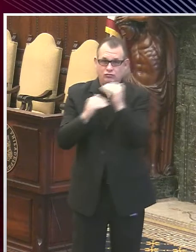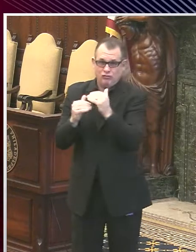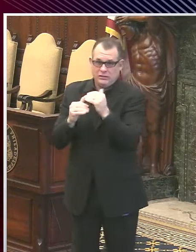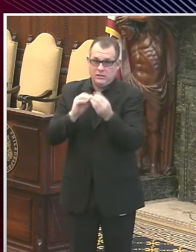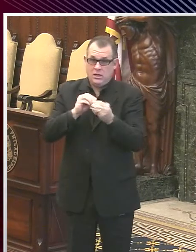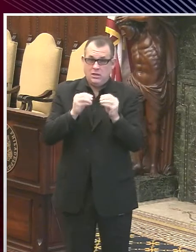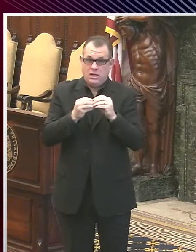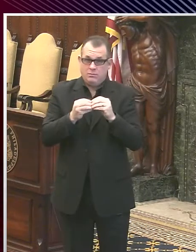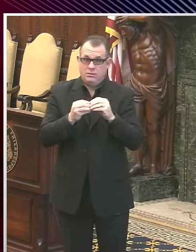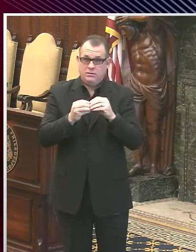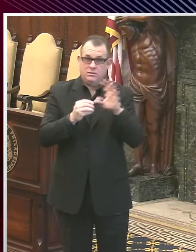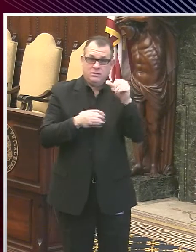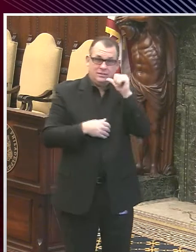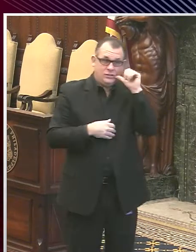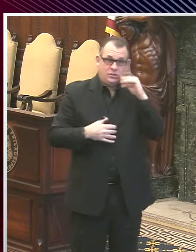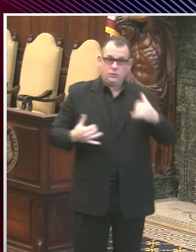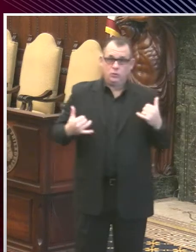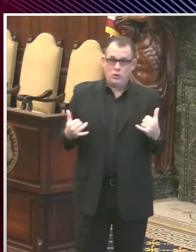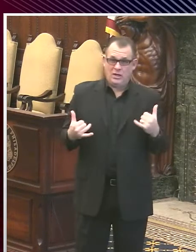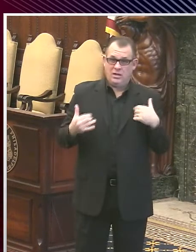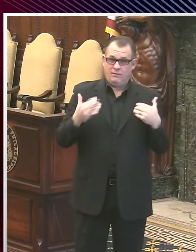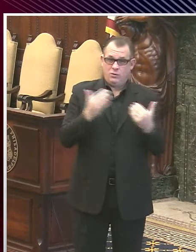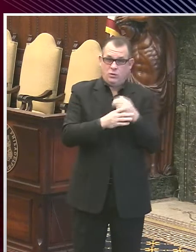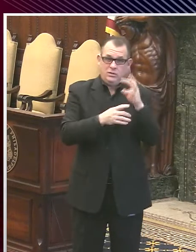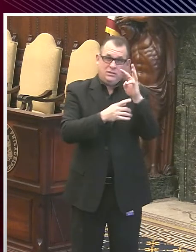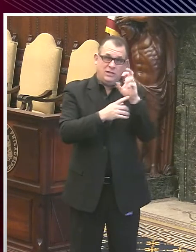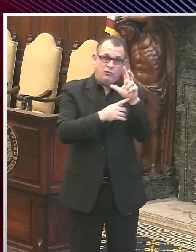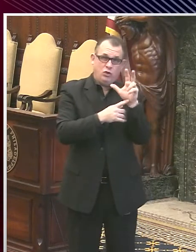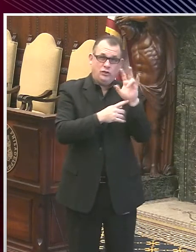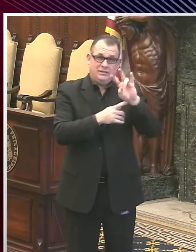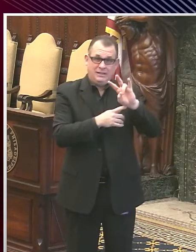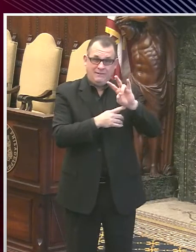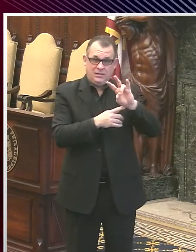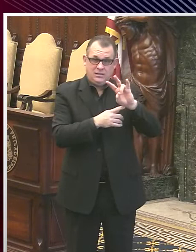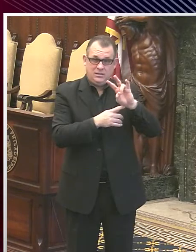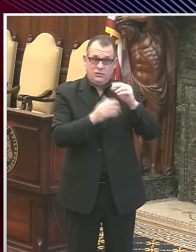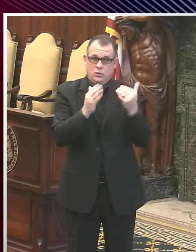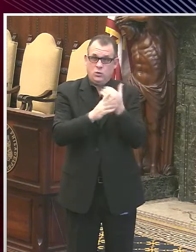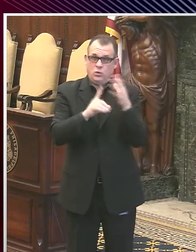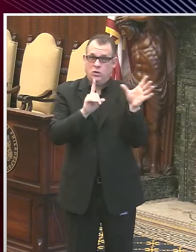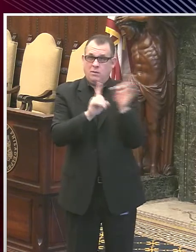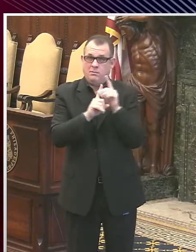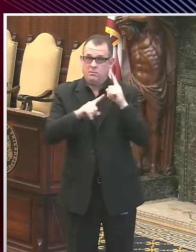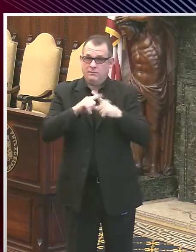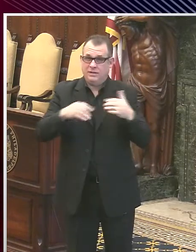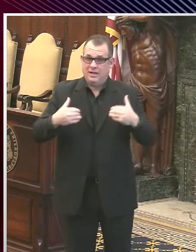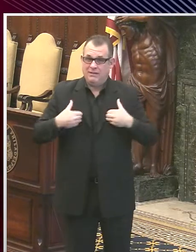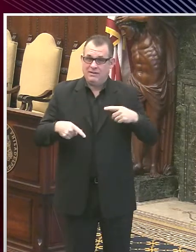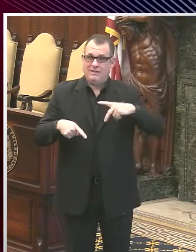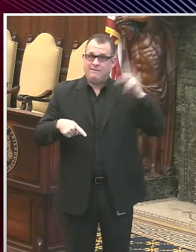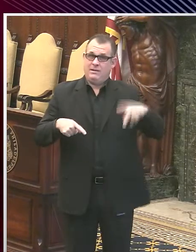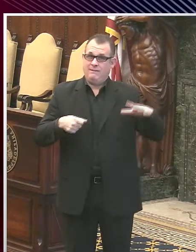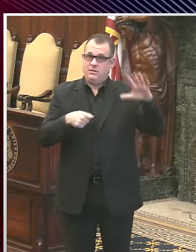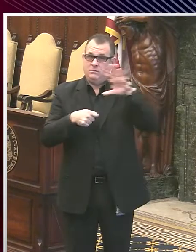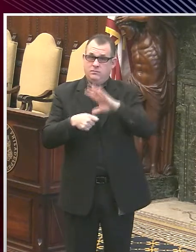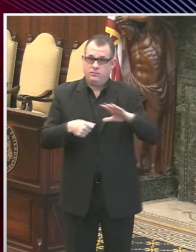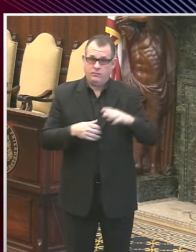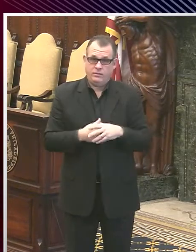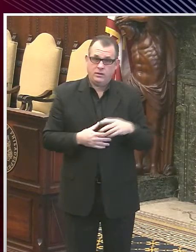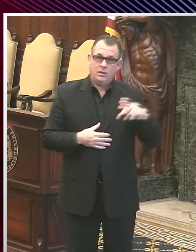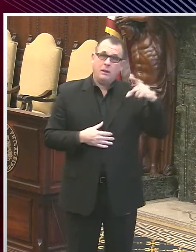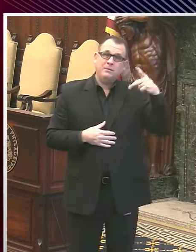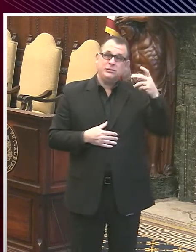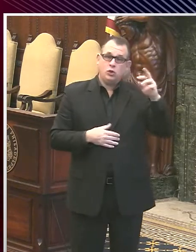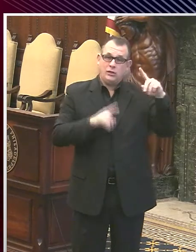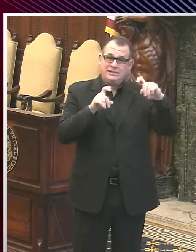the numbers. Since this time yesterday, we've identified 637 new cases of the coronavirus infection in Philadelphia residents confirmed